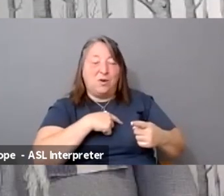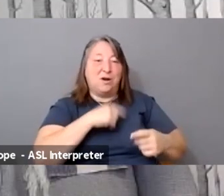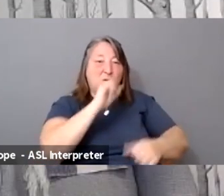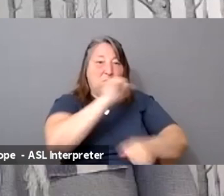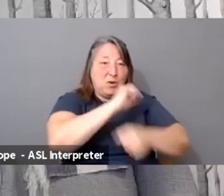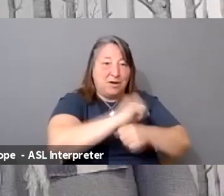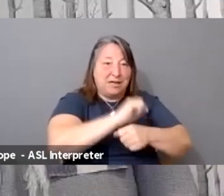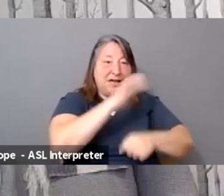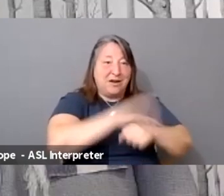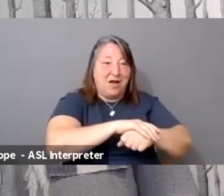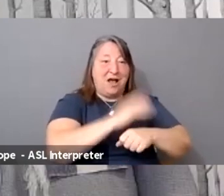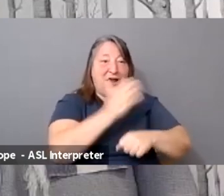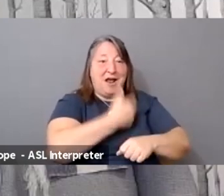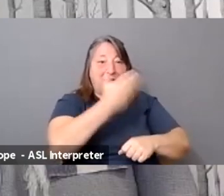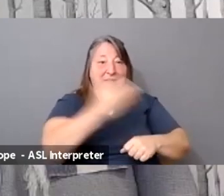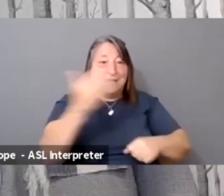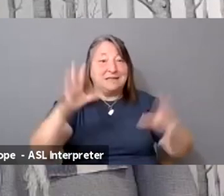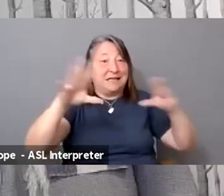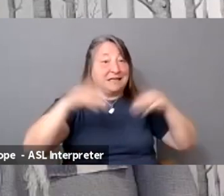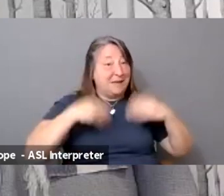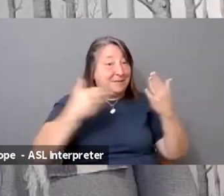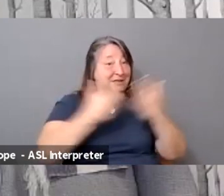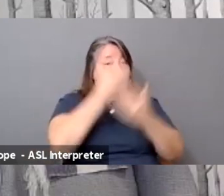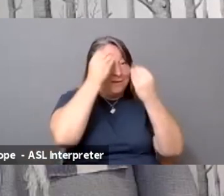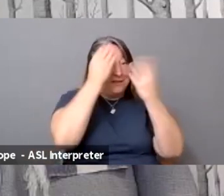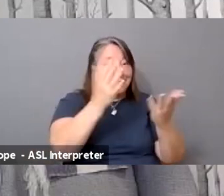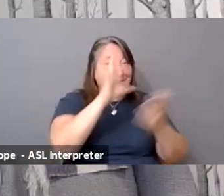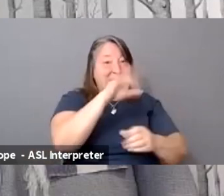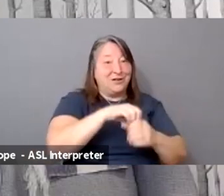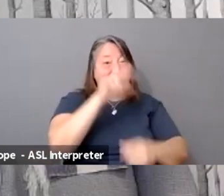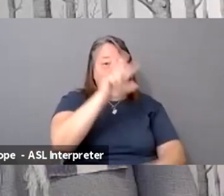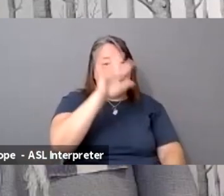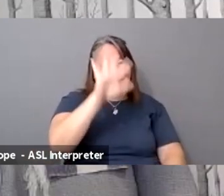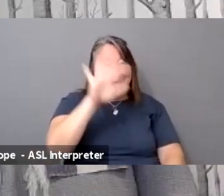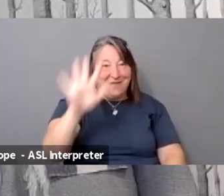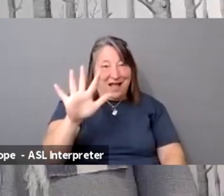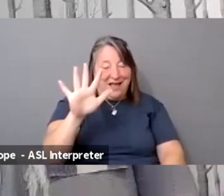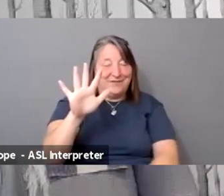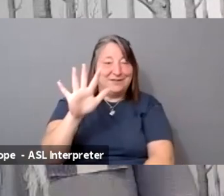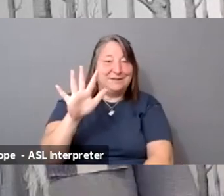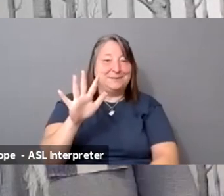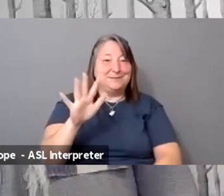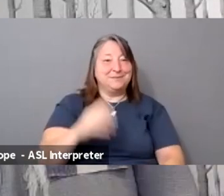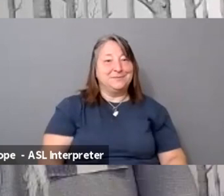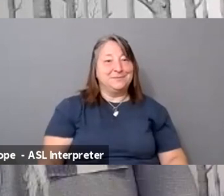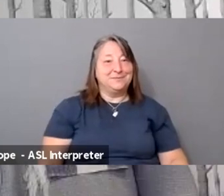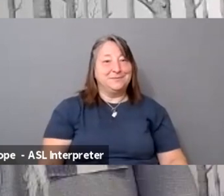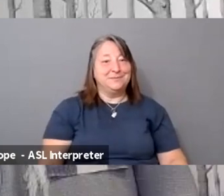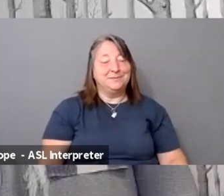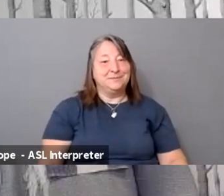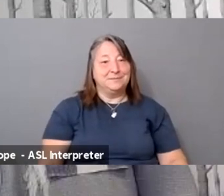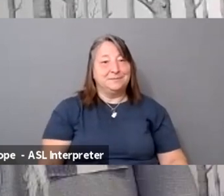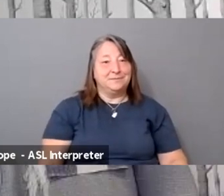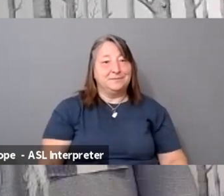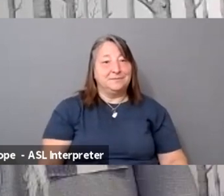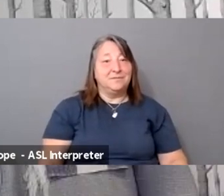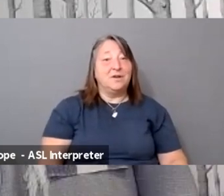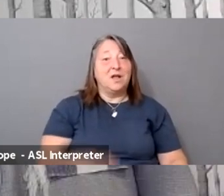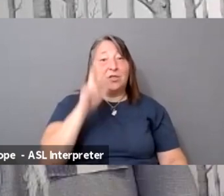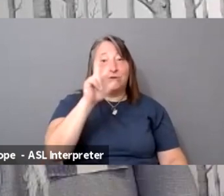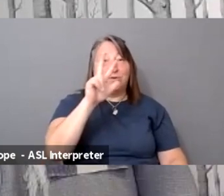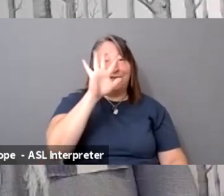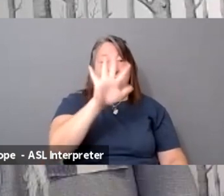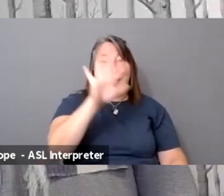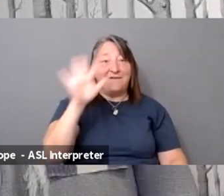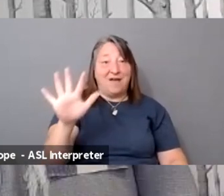well. That includes 355. And I think to that point, like 355 is really just